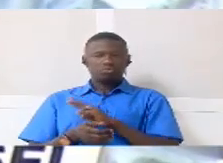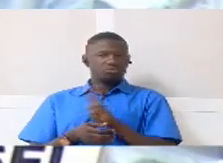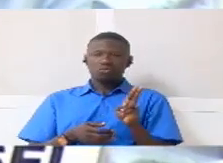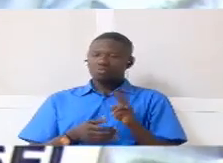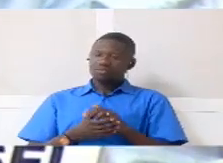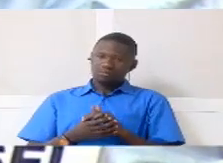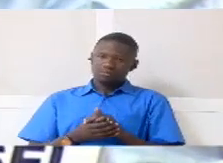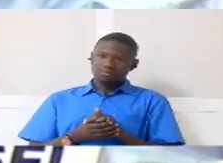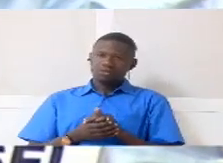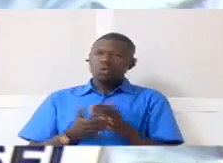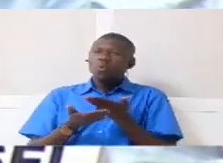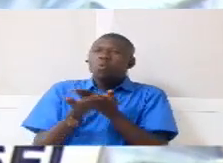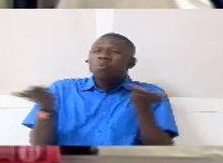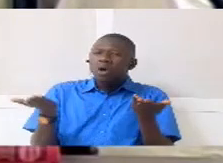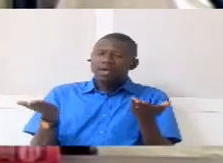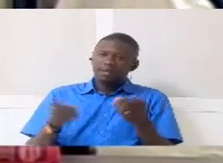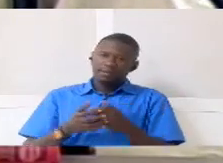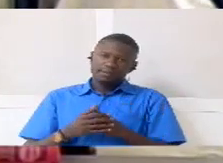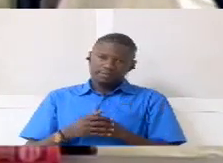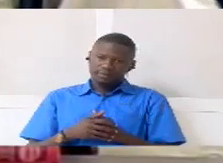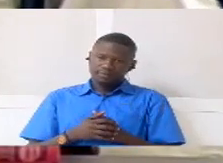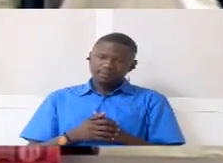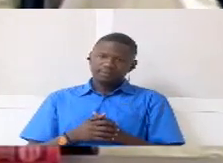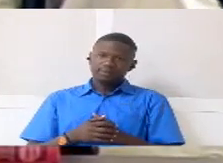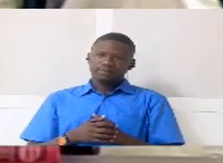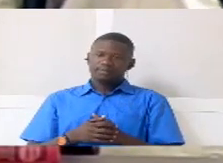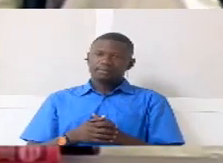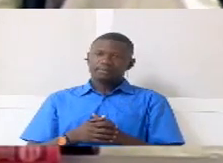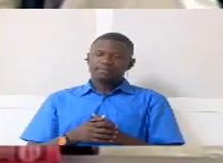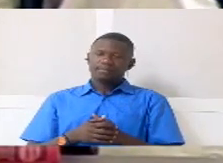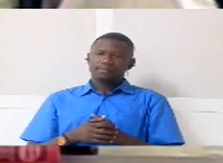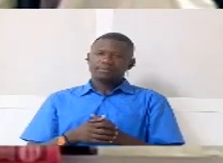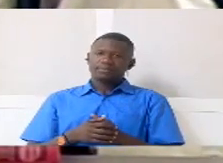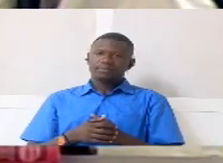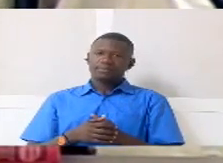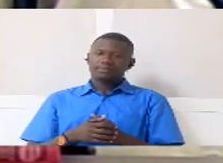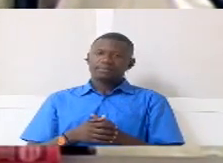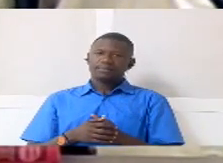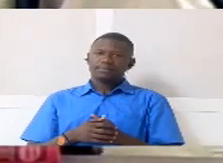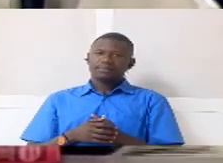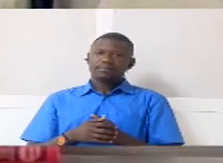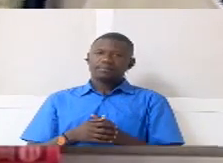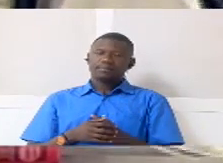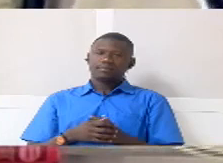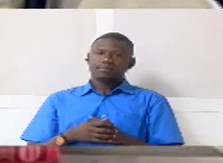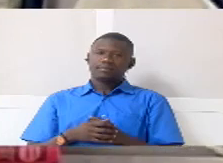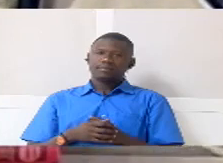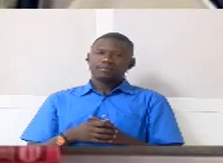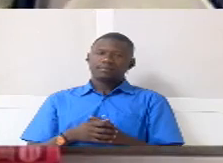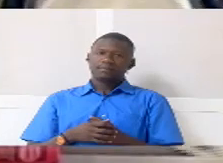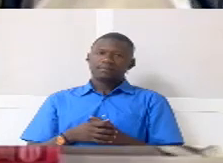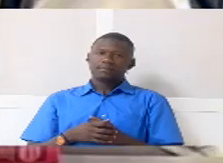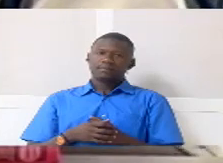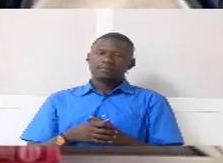Why do you say that? Salam munana yow fo aduko program ne tigedo min sad na ko isa sugindi wala kafa ko